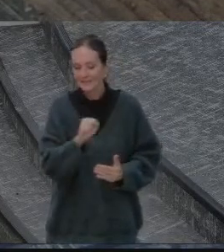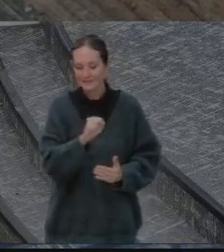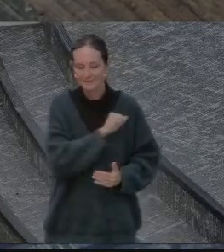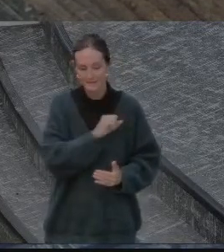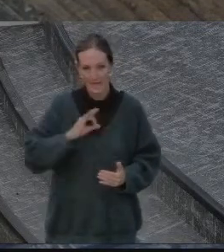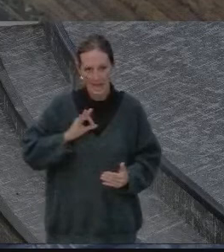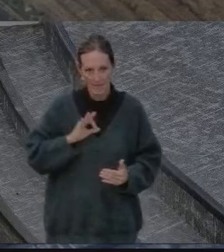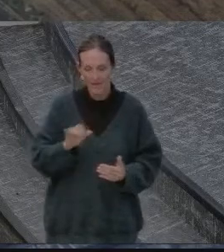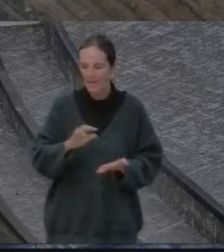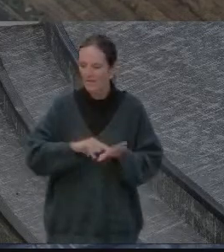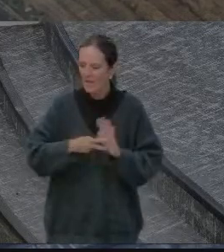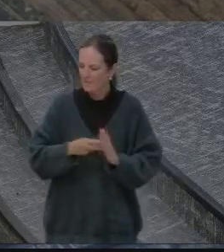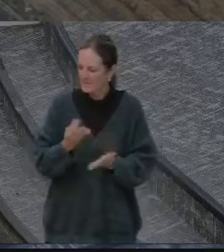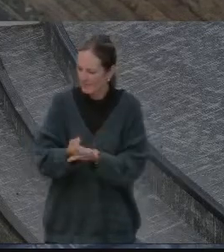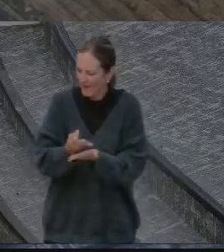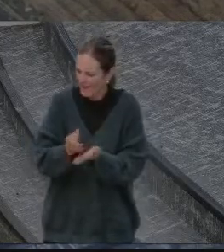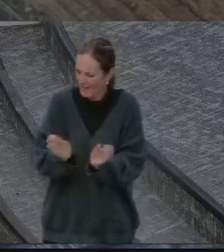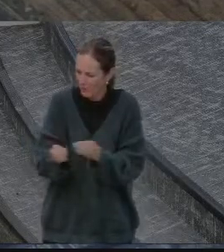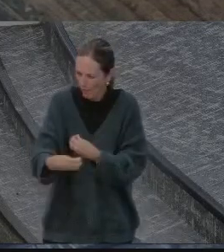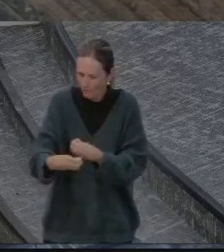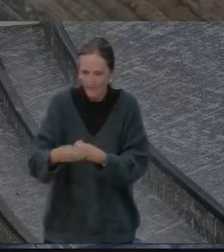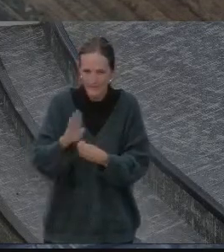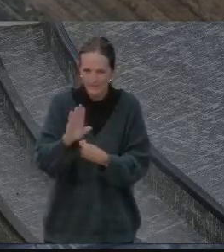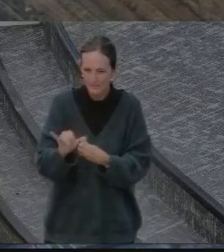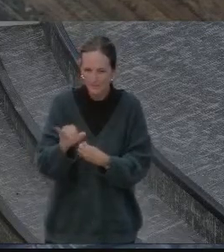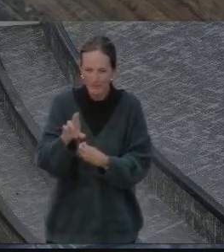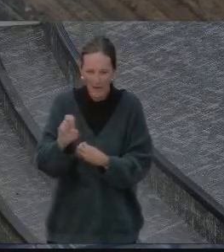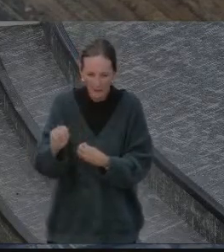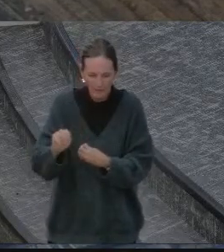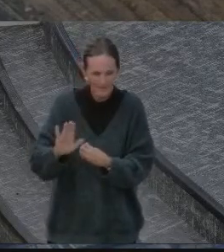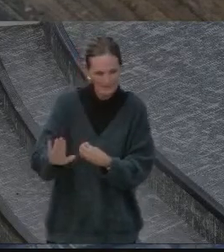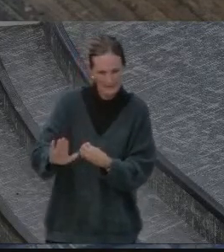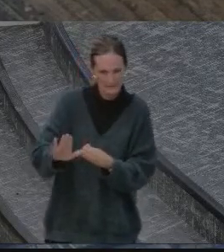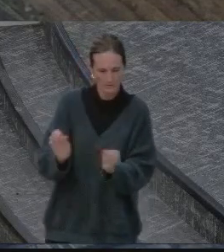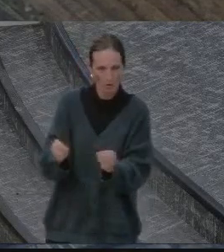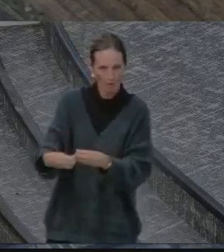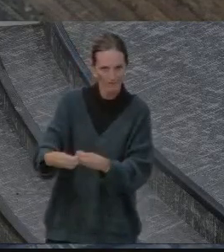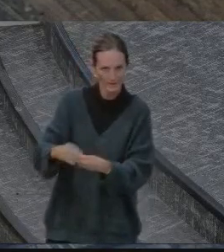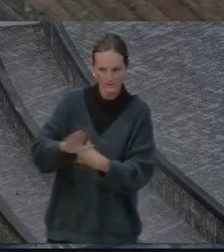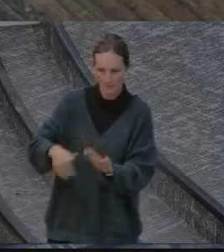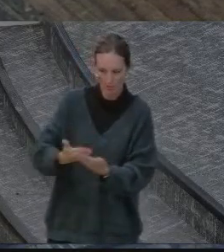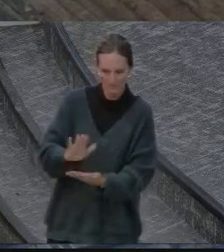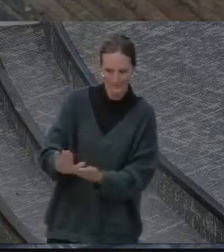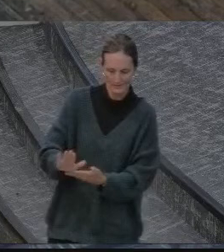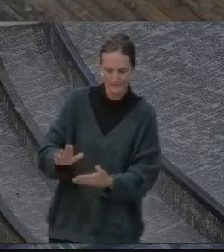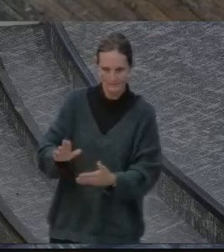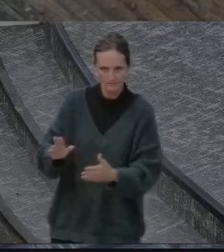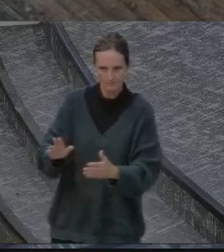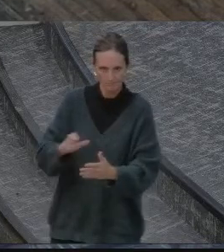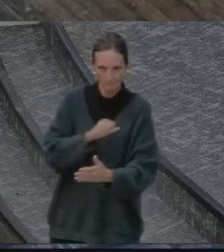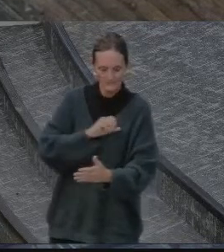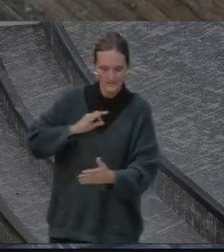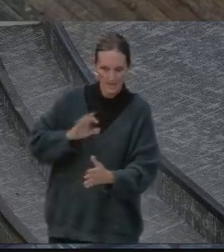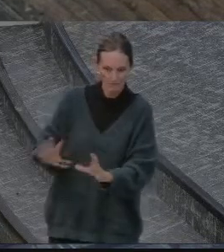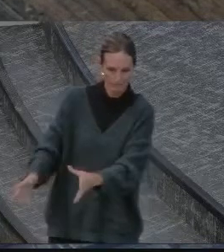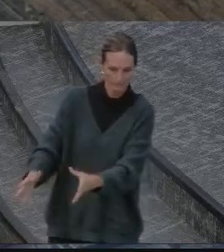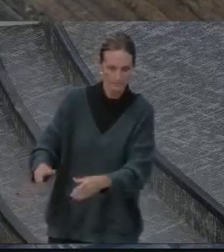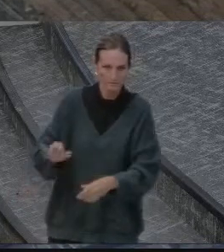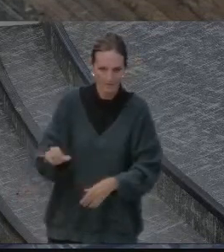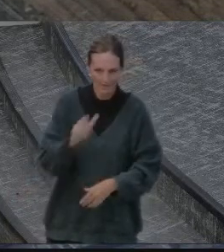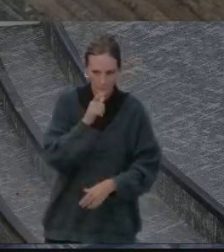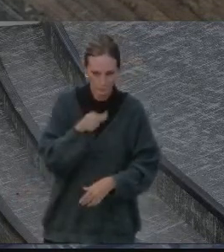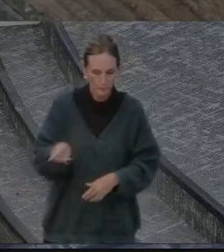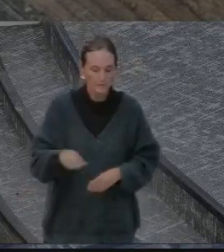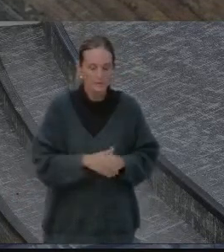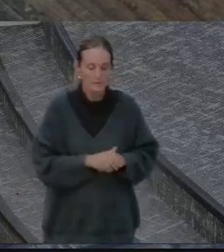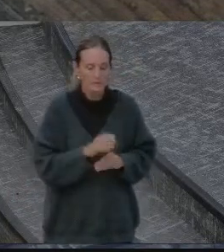finance office, and Byron and everyone who worked with him did an outstanding job. You also have to have an unmodified opinion